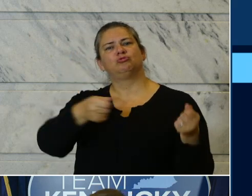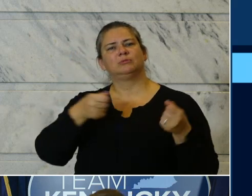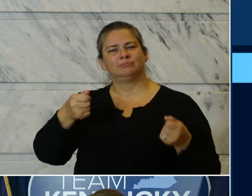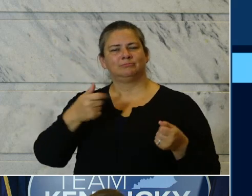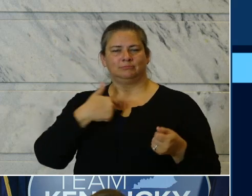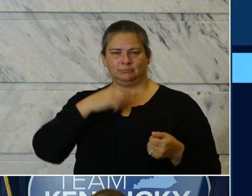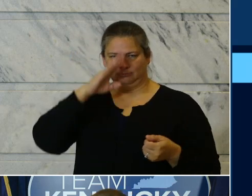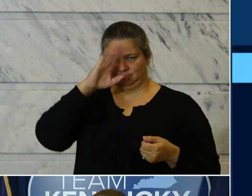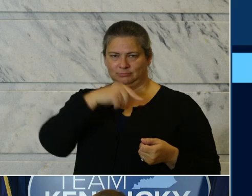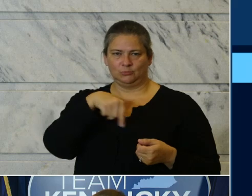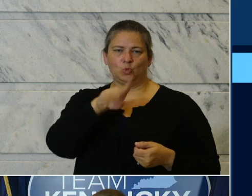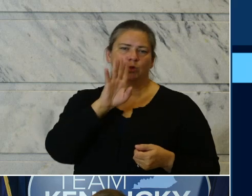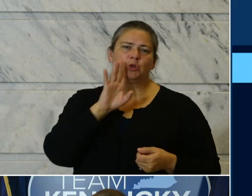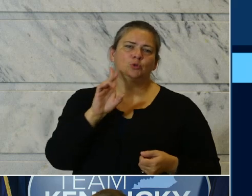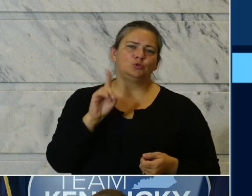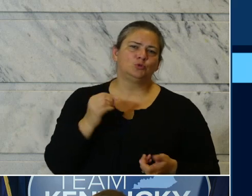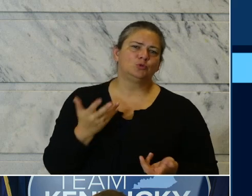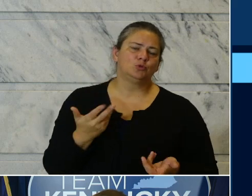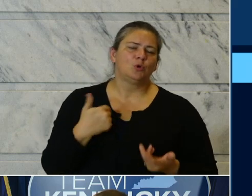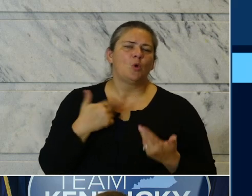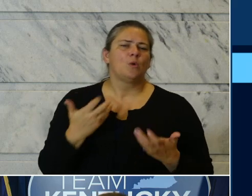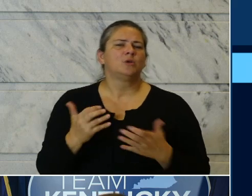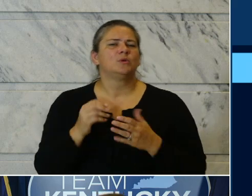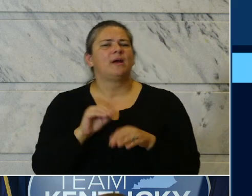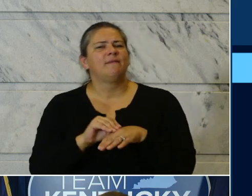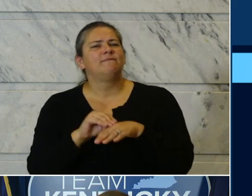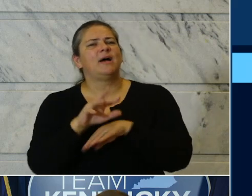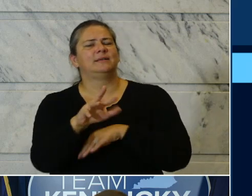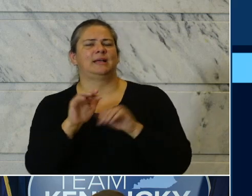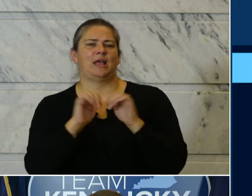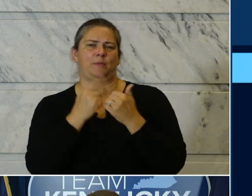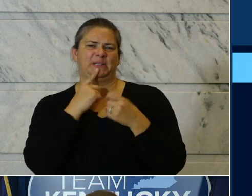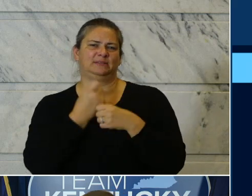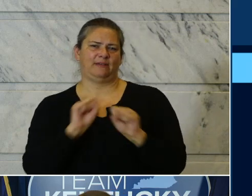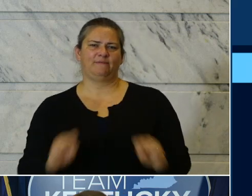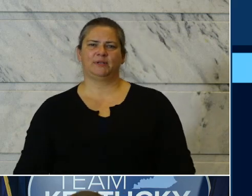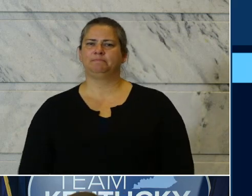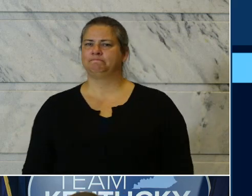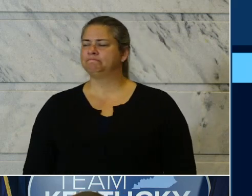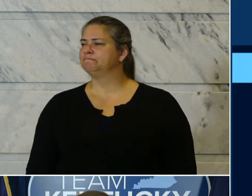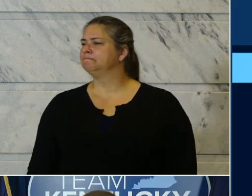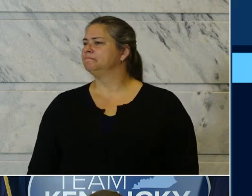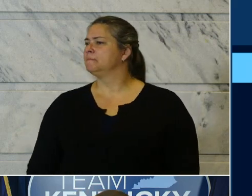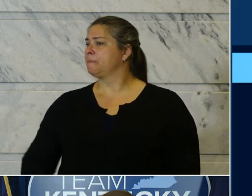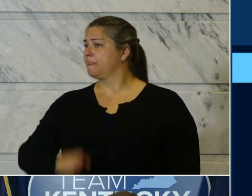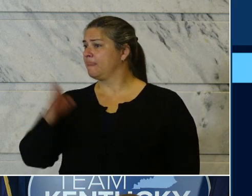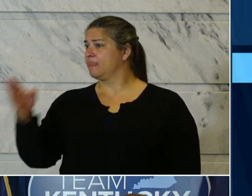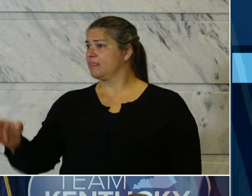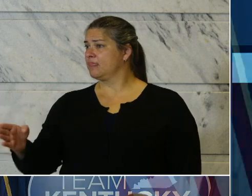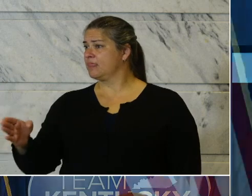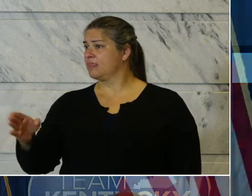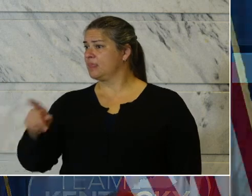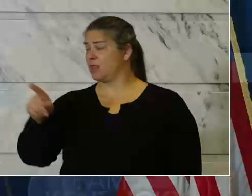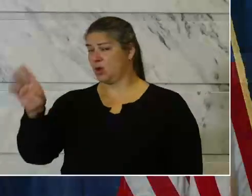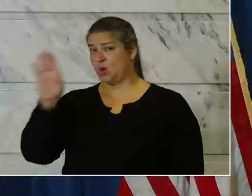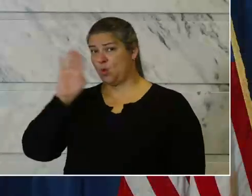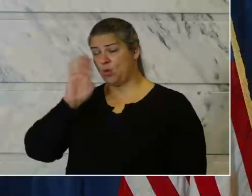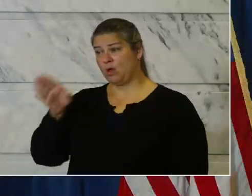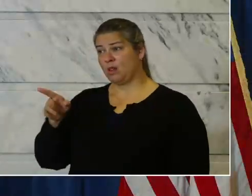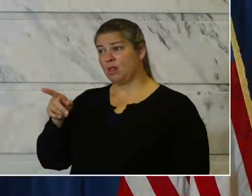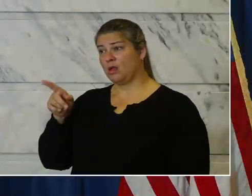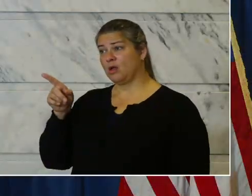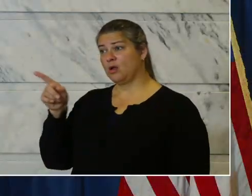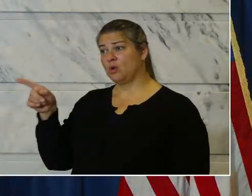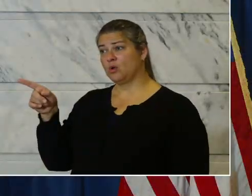want to try to give them the best advice on how to do it in the safest possible way. Mike? Will you be cracking down on haunted houses that are open